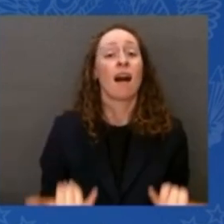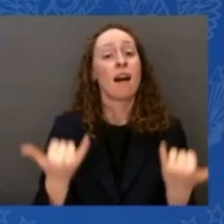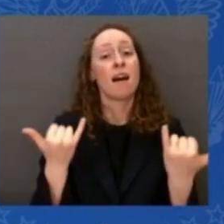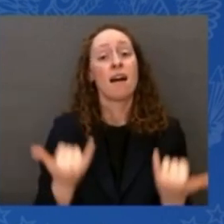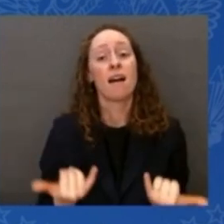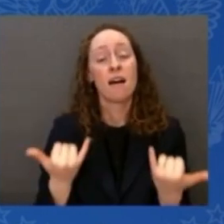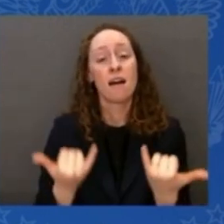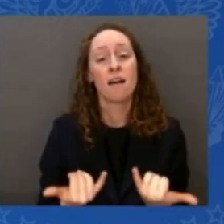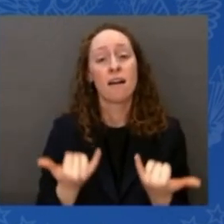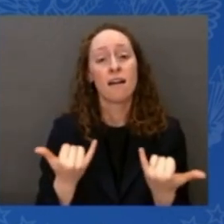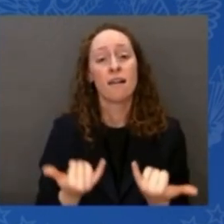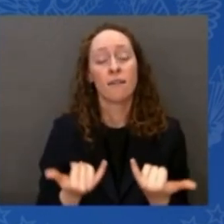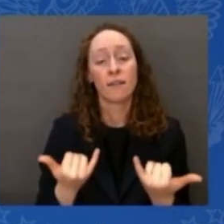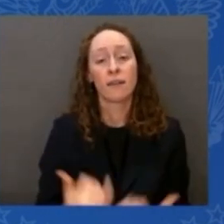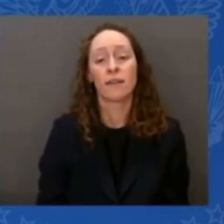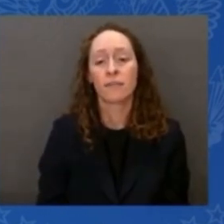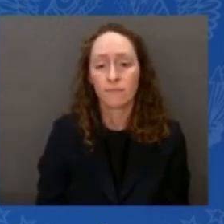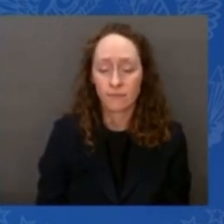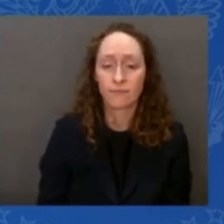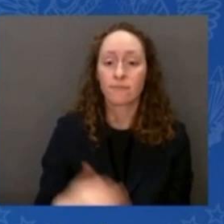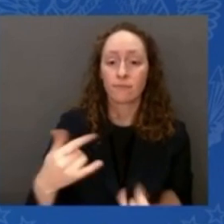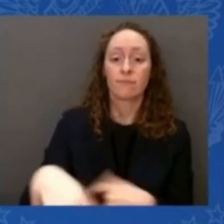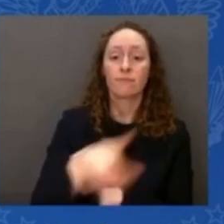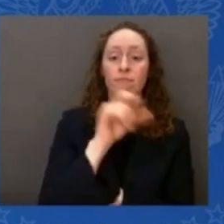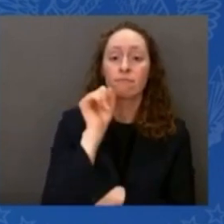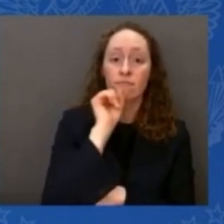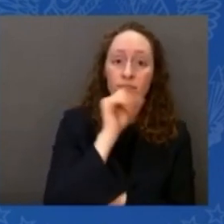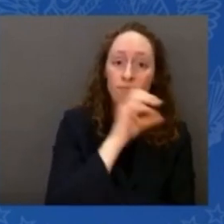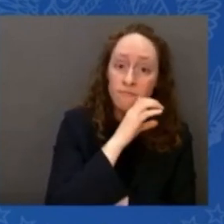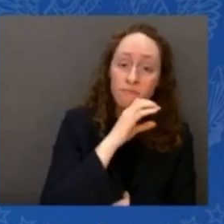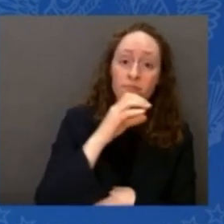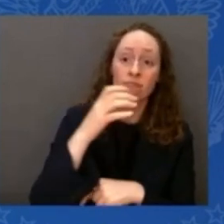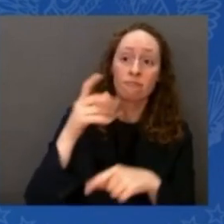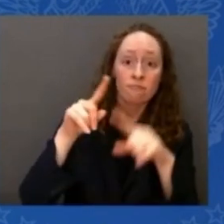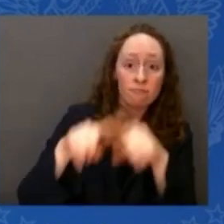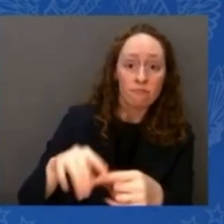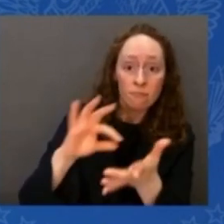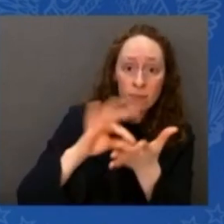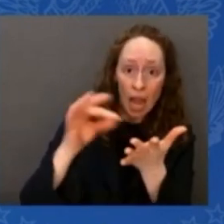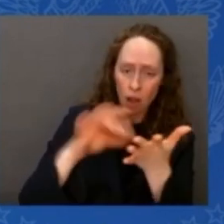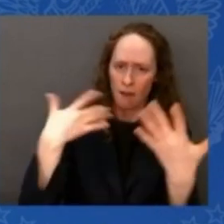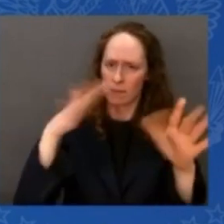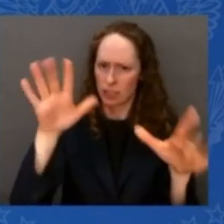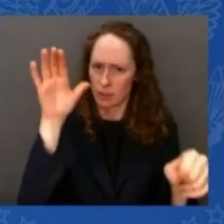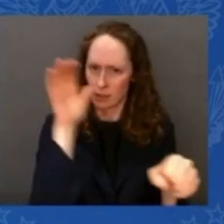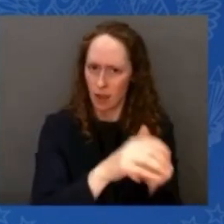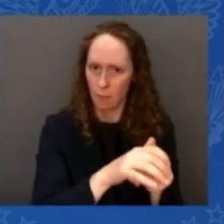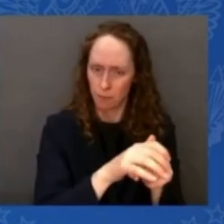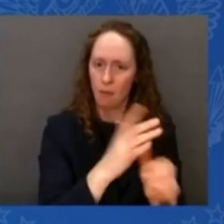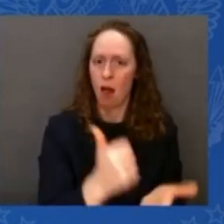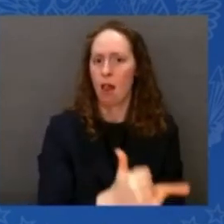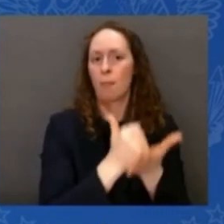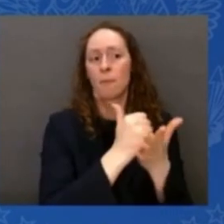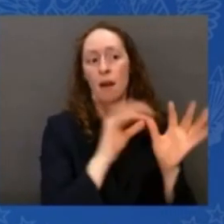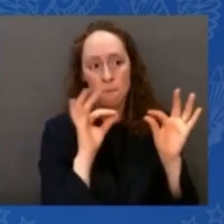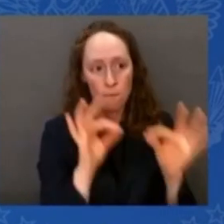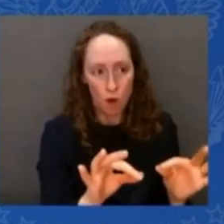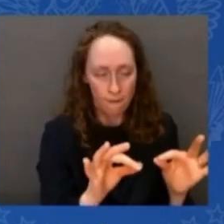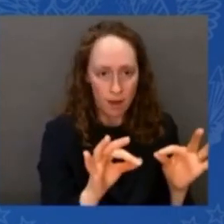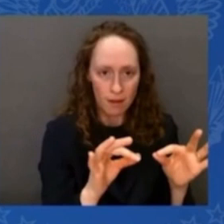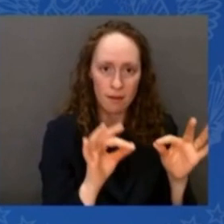Medicare. Folks, families across the country are starting to breathe this a little easier. We've just got to keep it